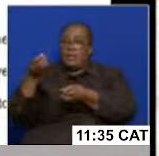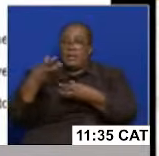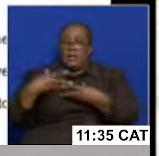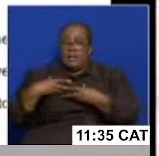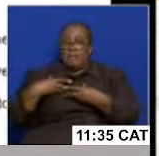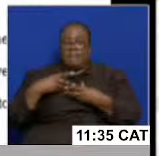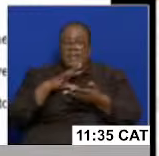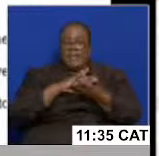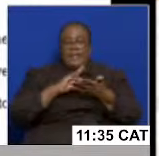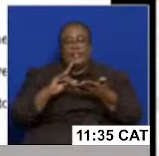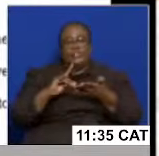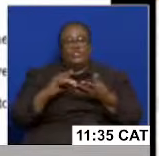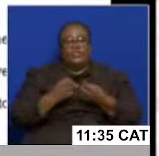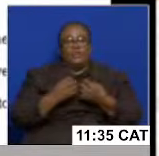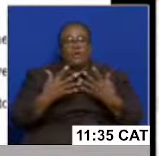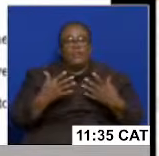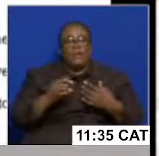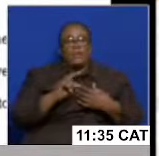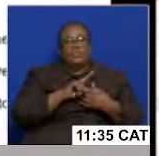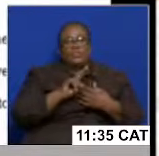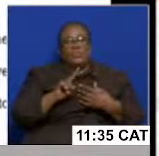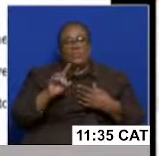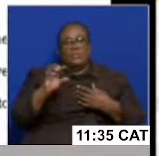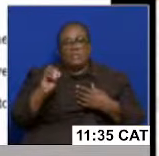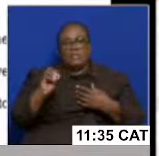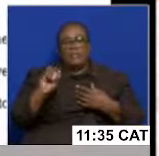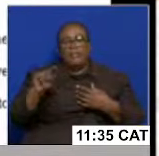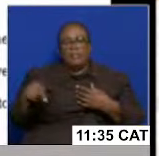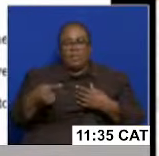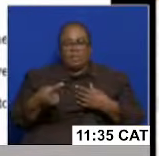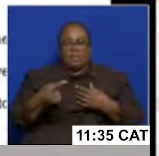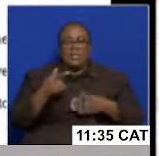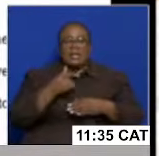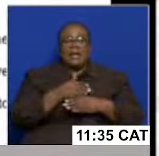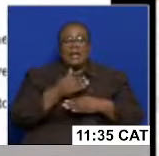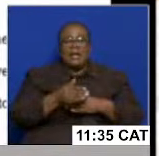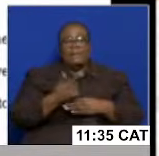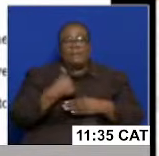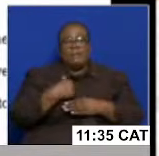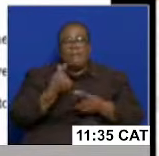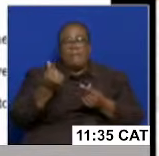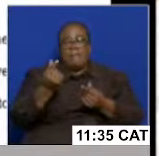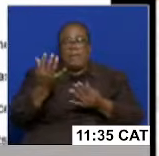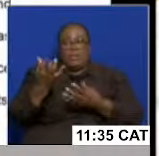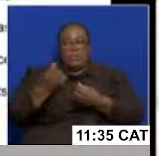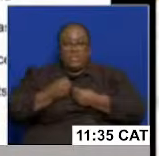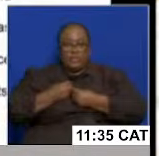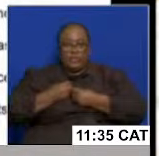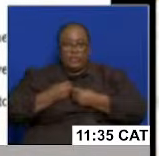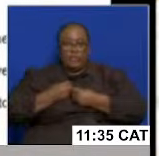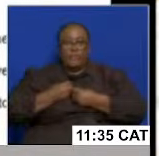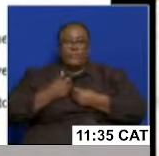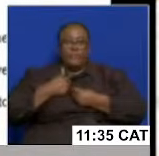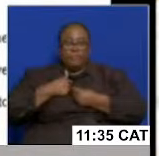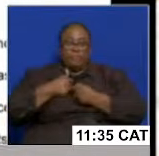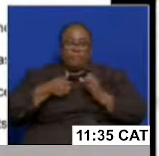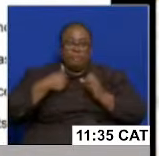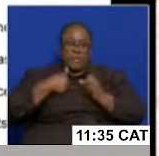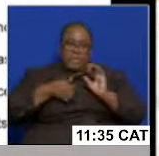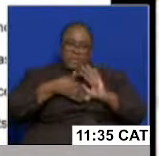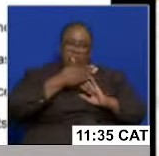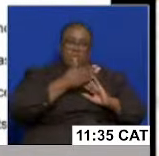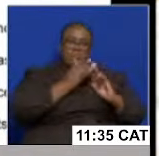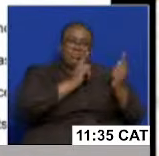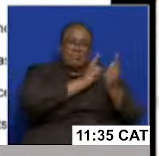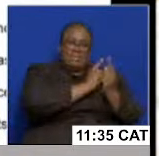of 110,000. After receiving the money, I went to meet Mr. Mkwanazi at a car